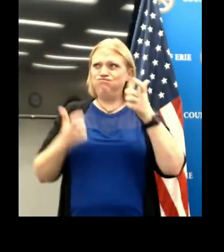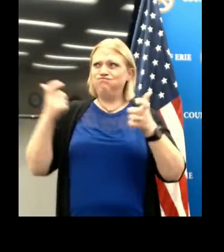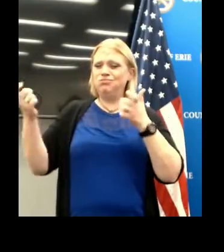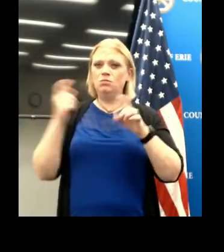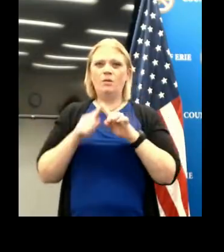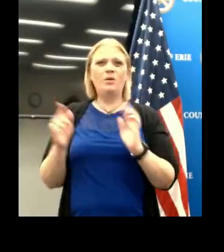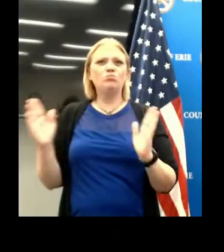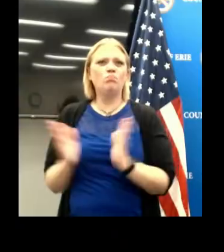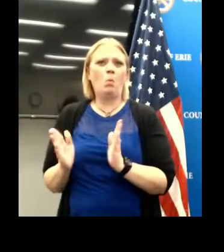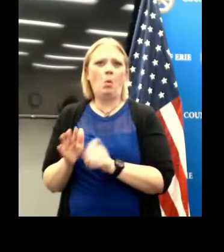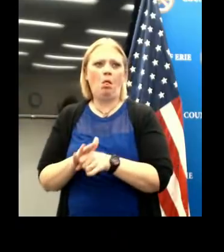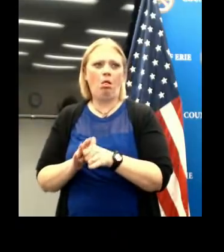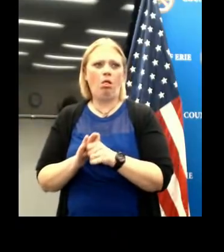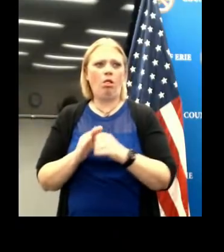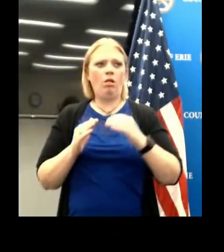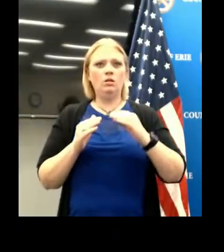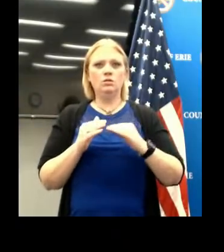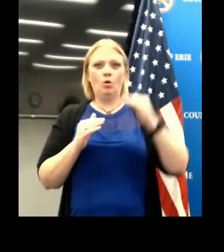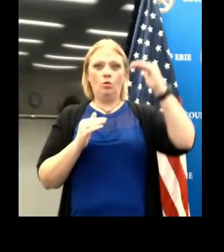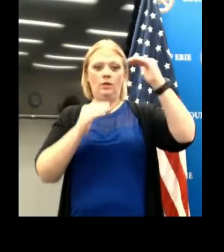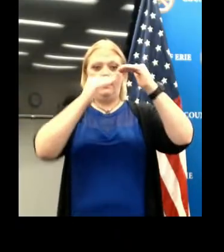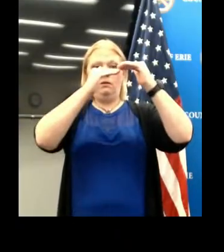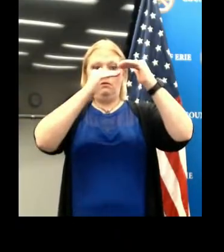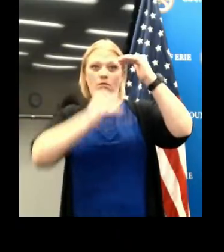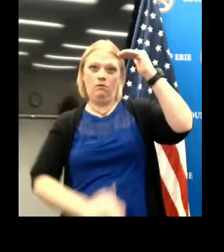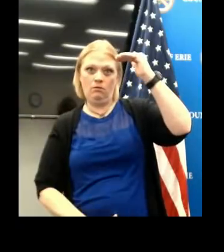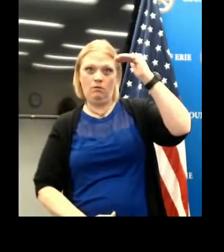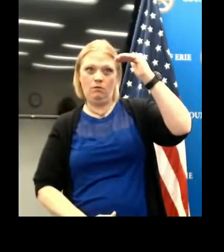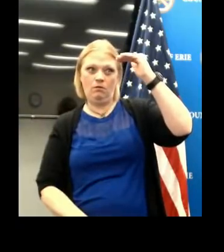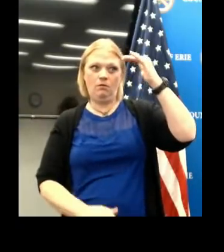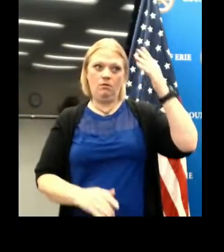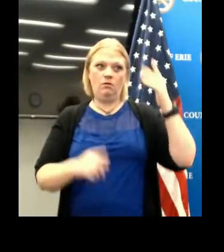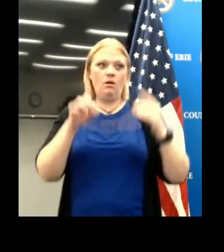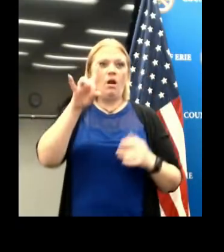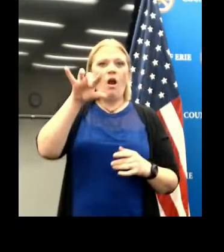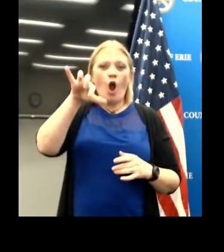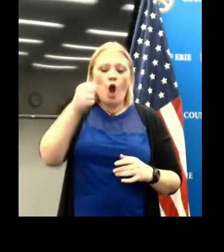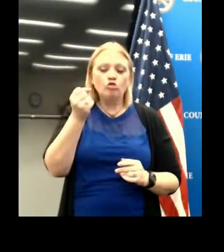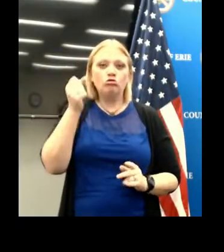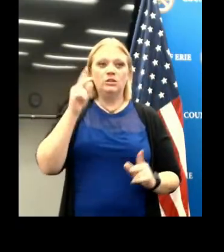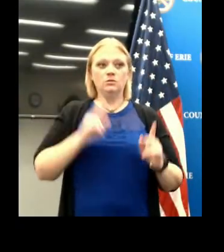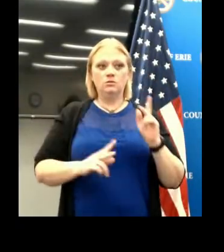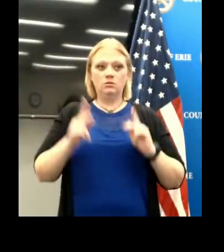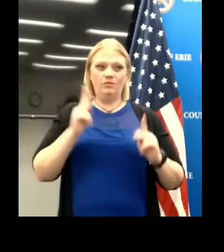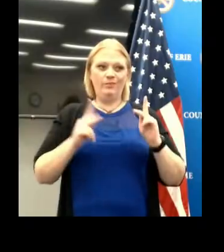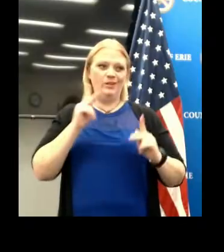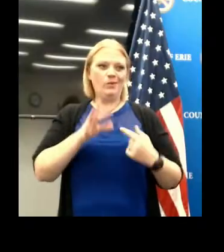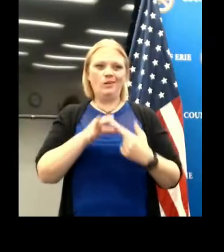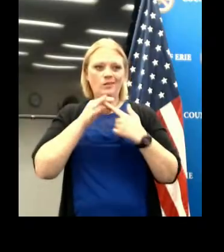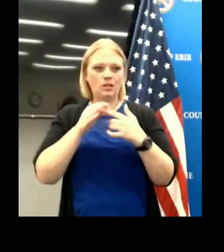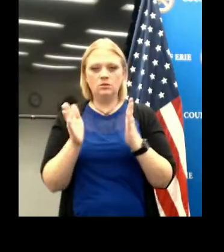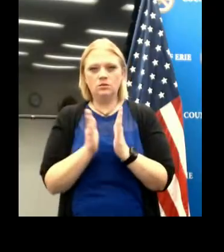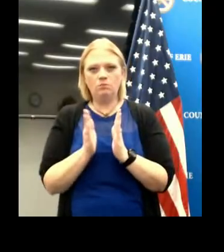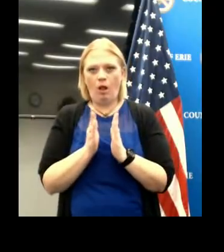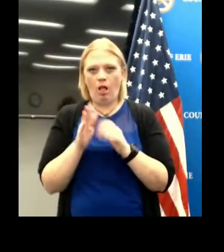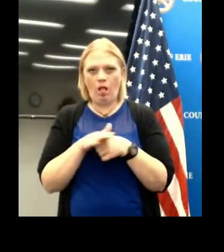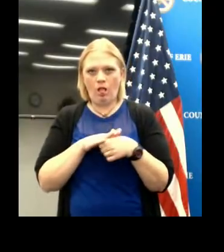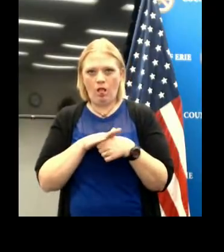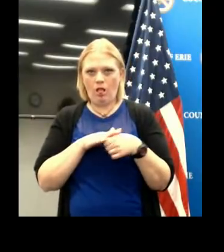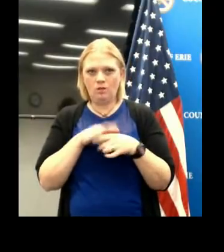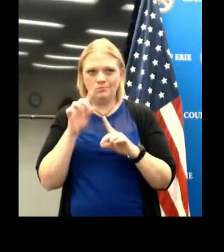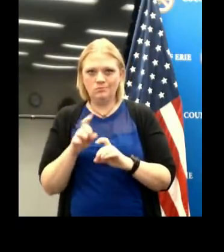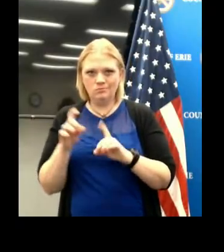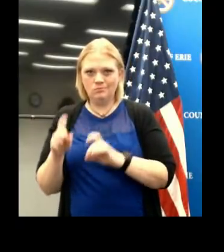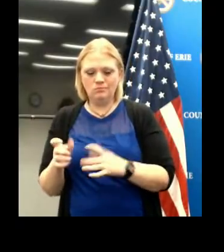The areas below that, you will see that there were hundreds of individuals, unless it's a very small area, that were tested on a weekly